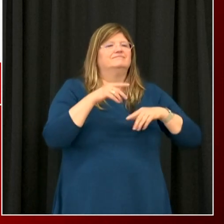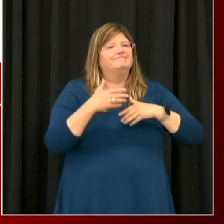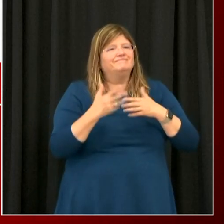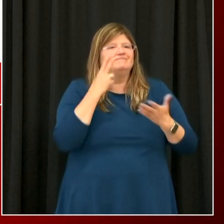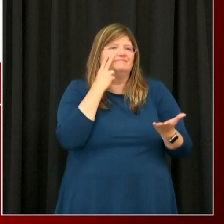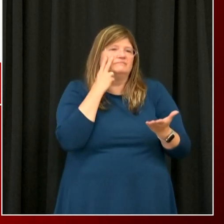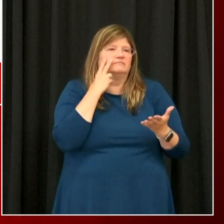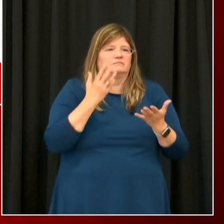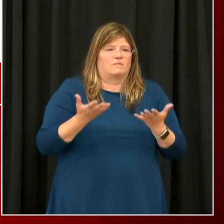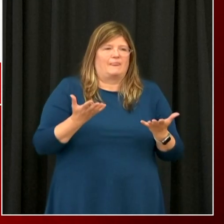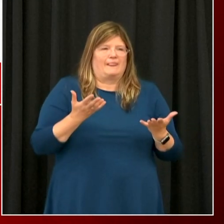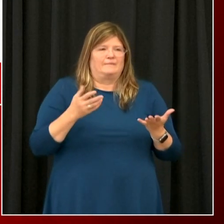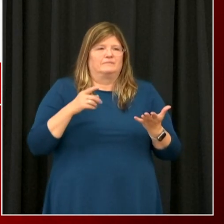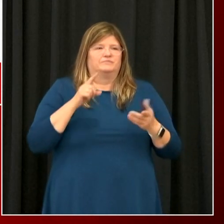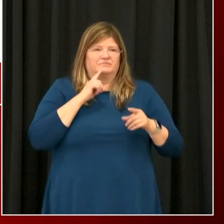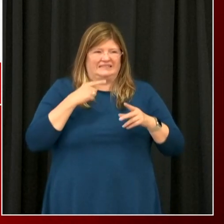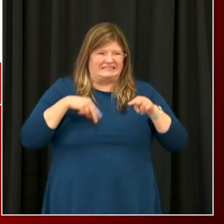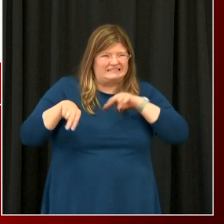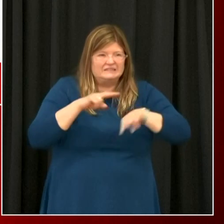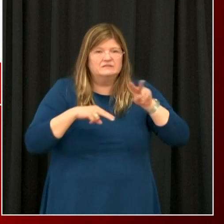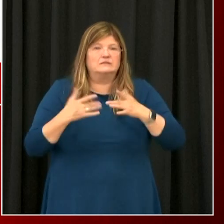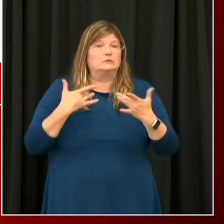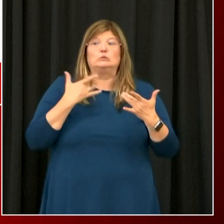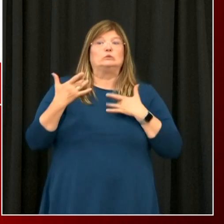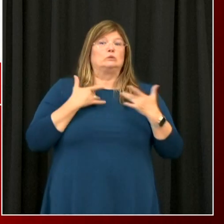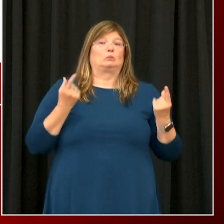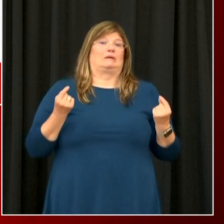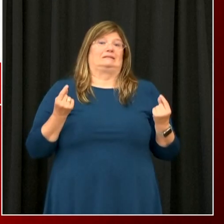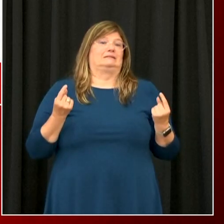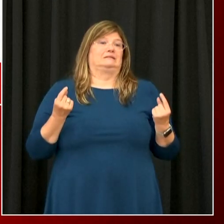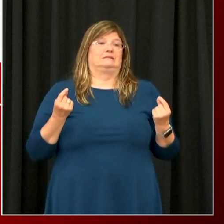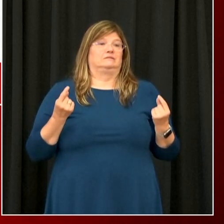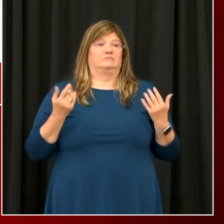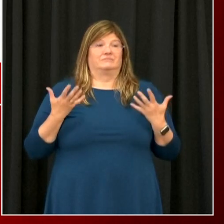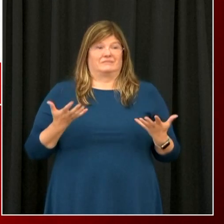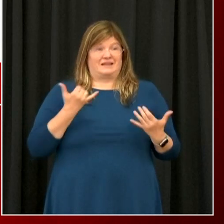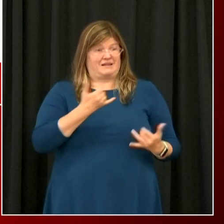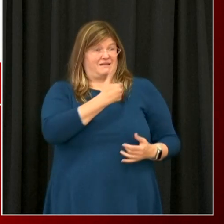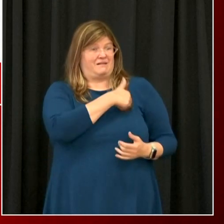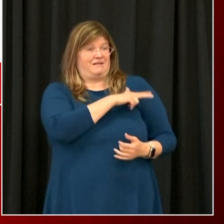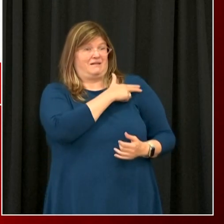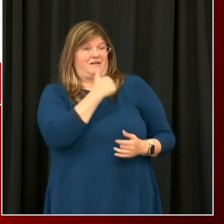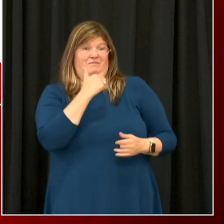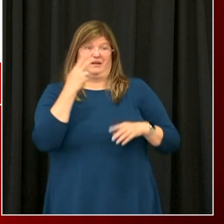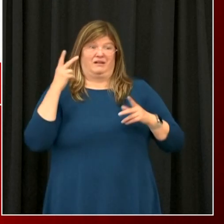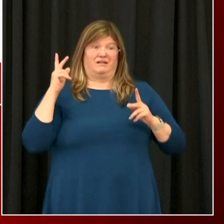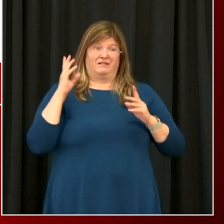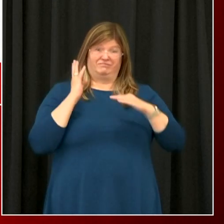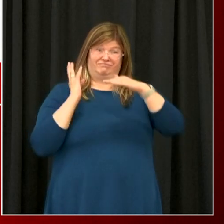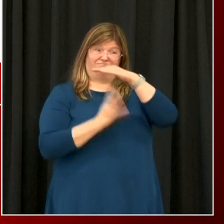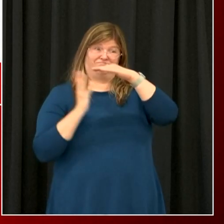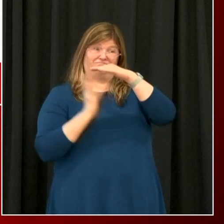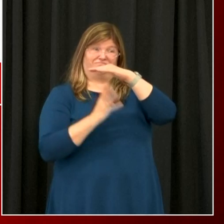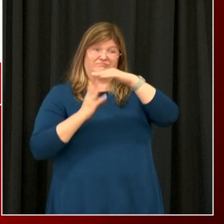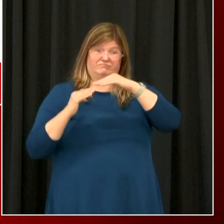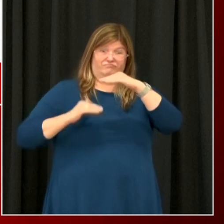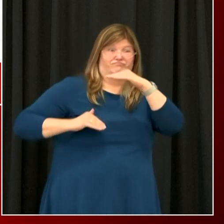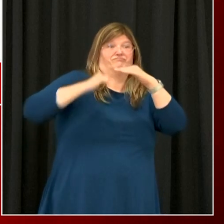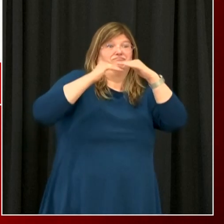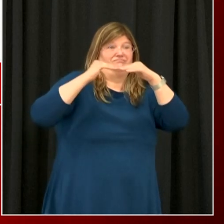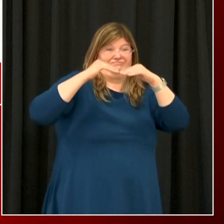be of concern for us. So an example would be if our hospital capacity were to become over 80% for more than 7